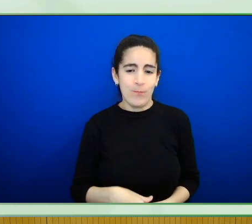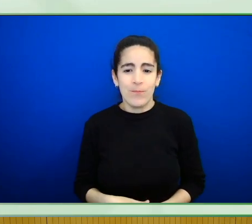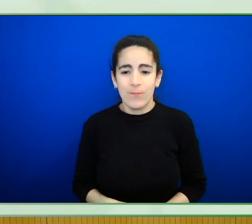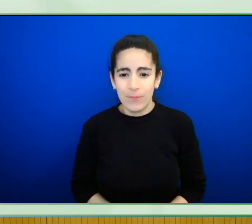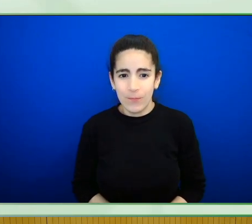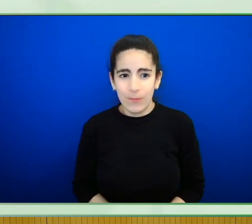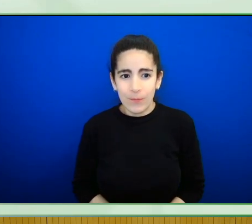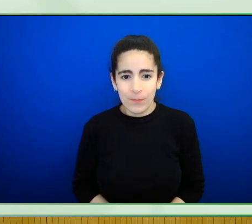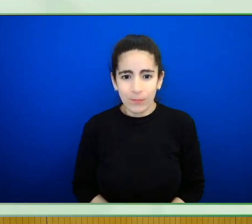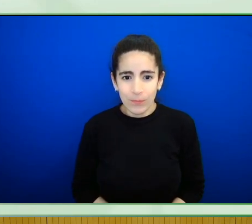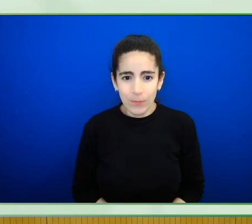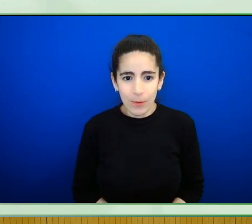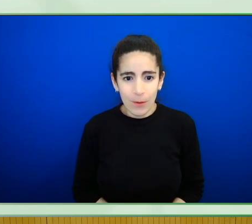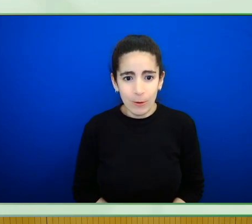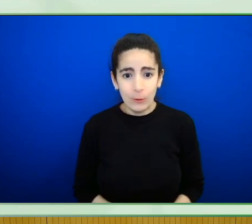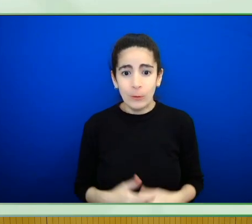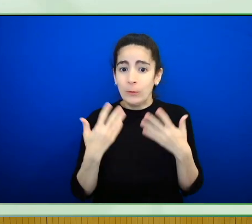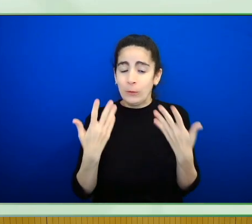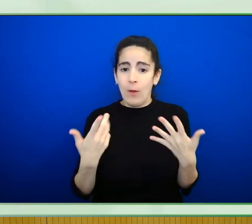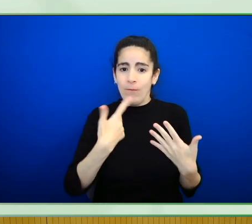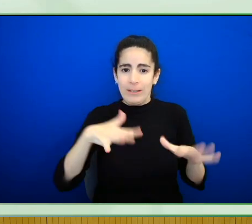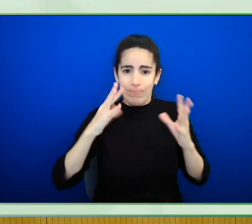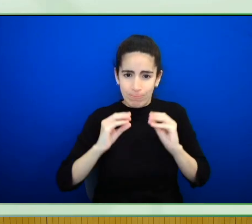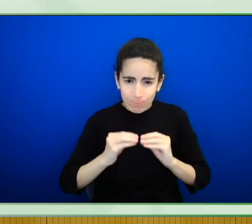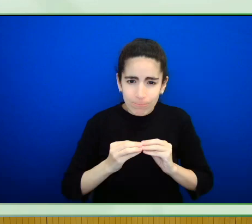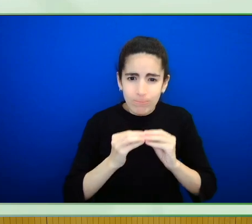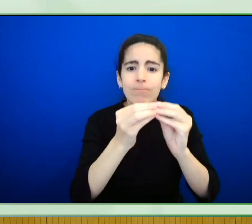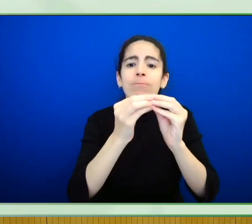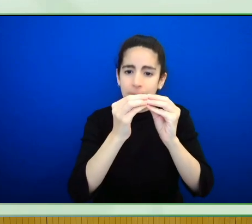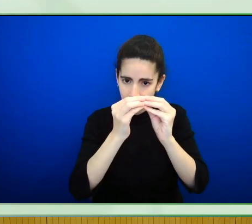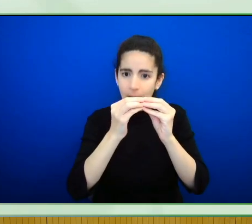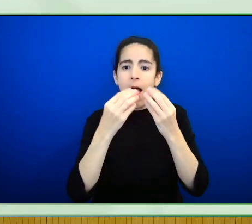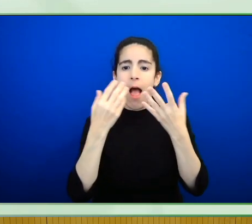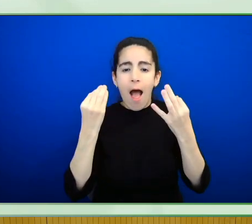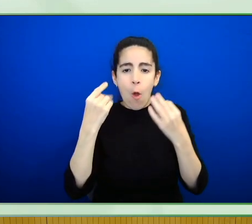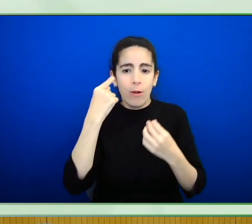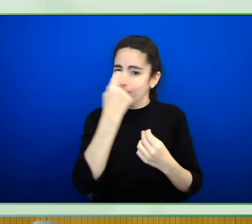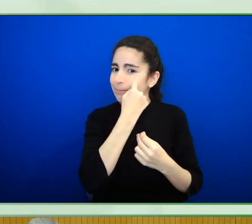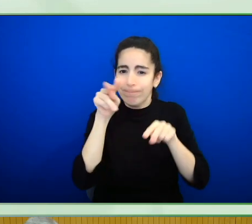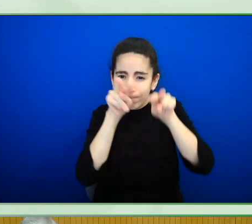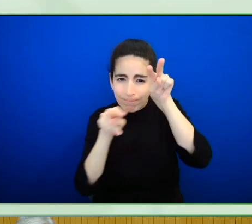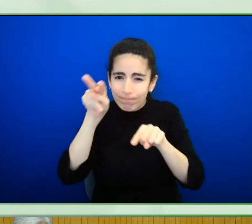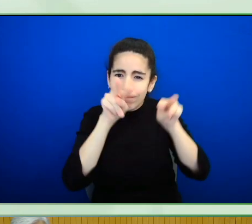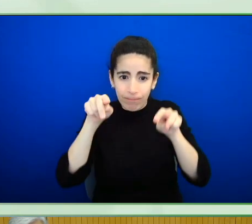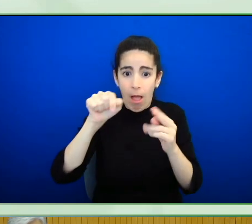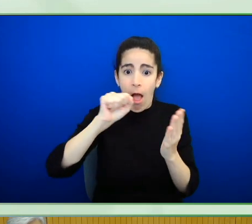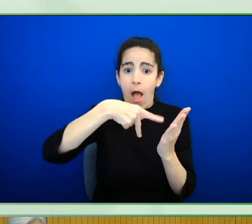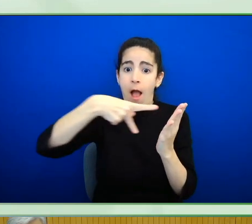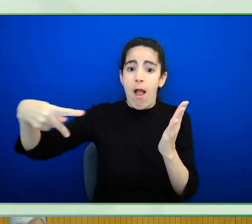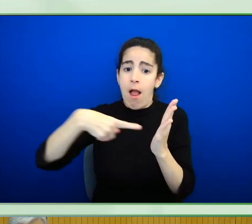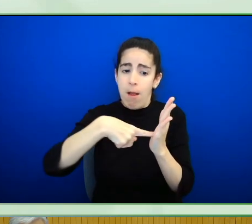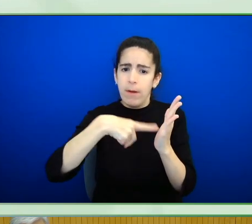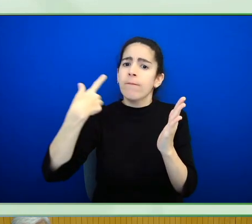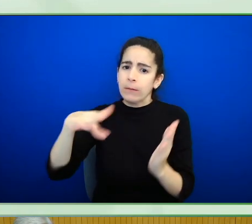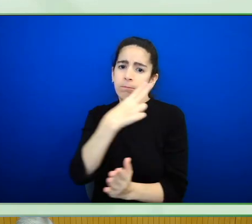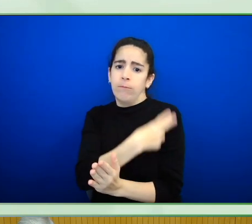We have developed a clinically validated vision screening app that has data capture and referrals. The app can be used by any